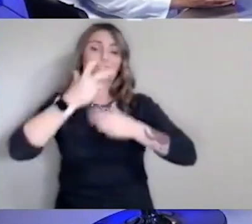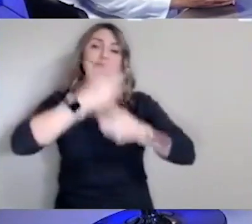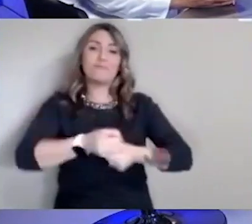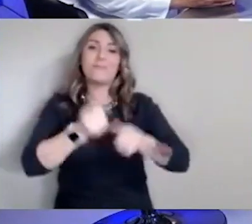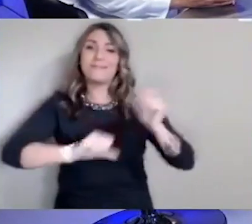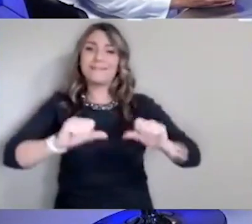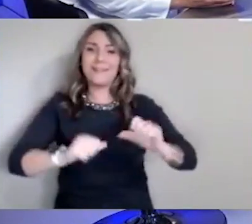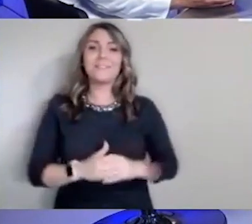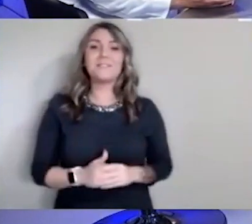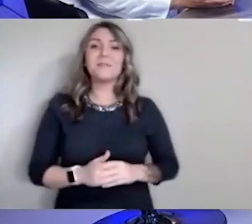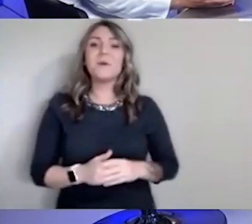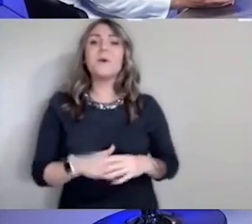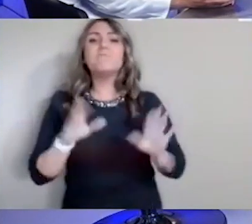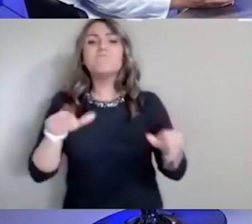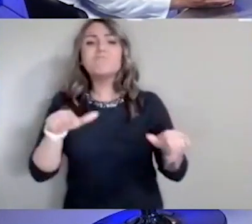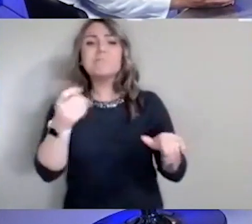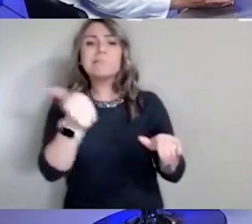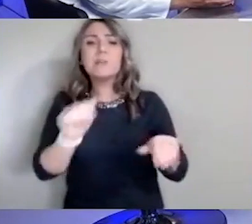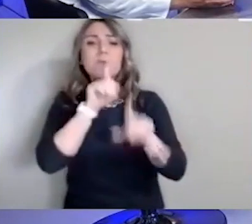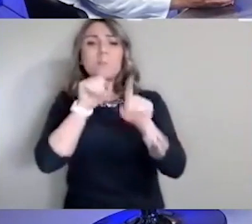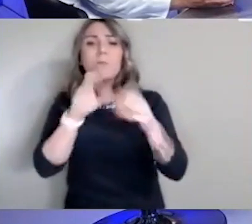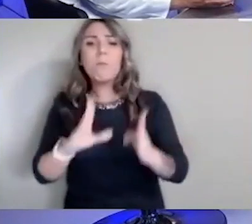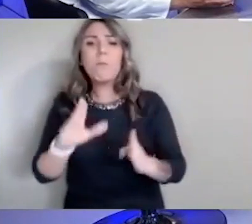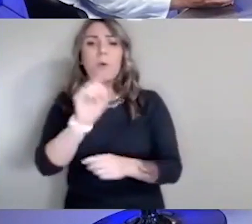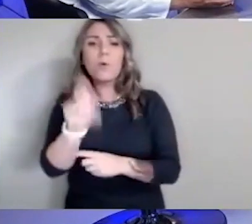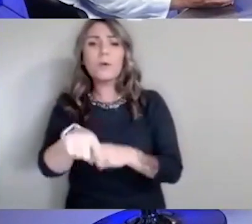let's see if there are any reporter questions out there this morning.